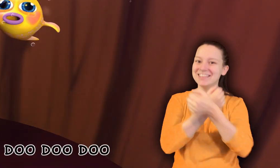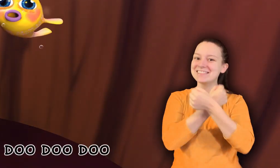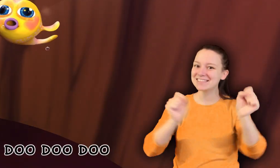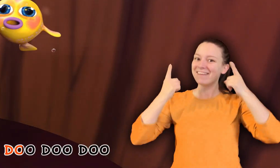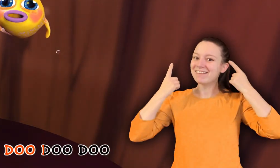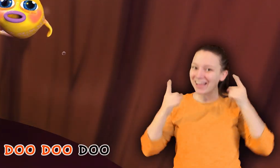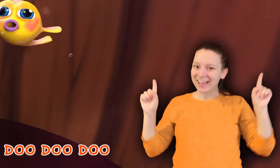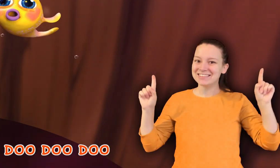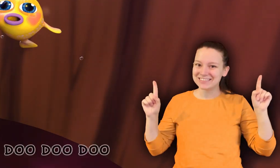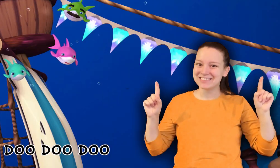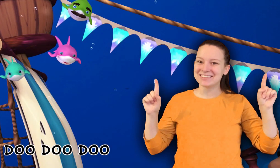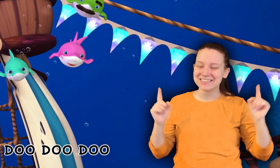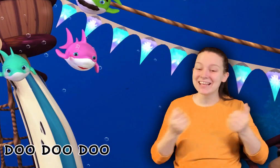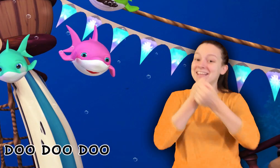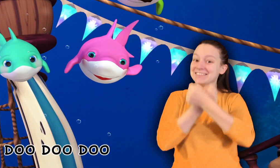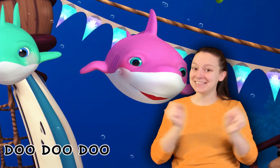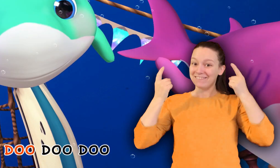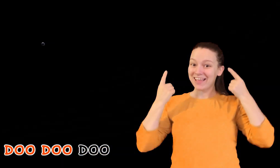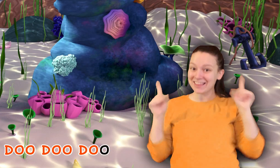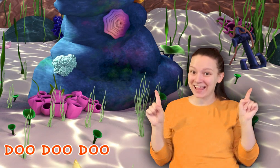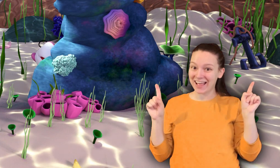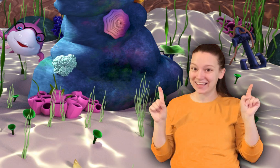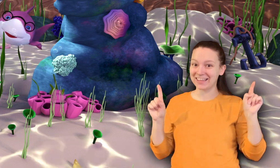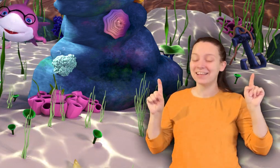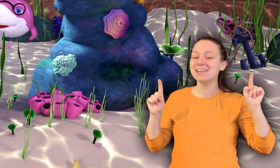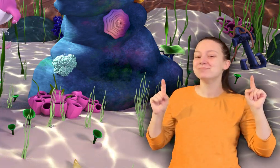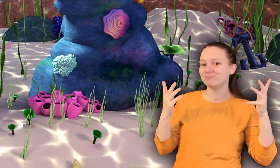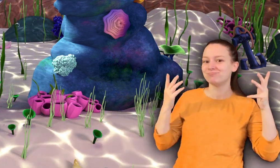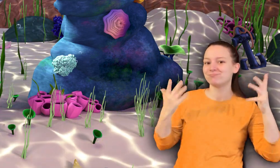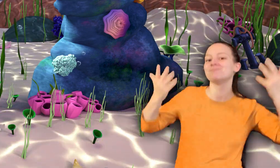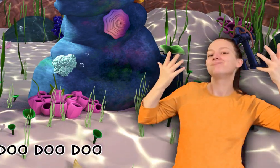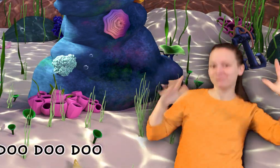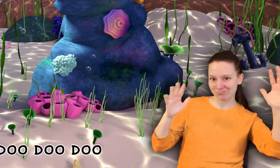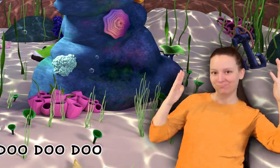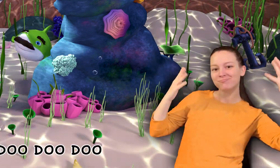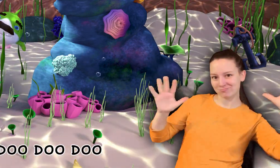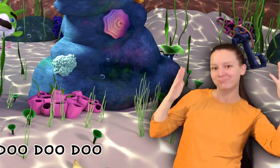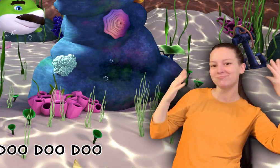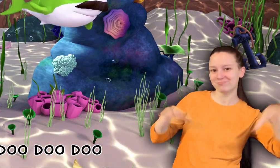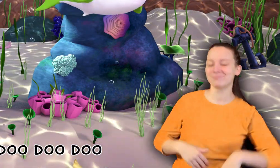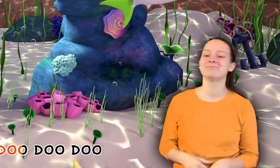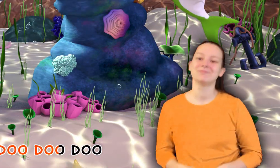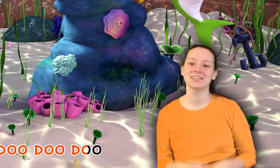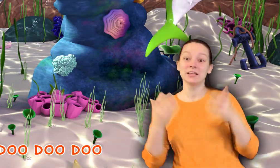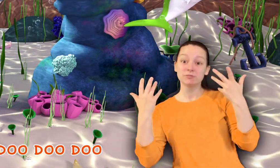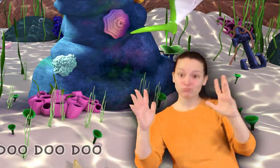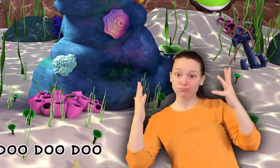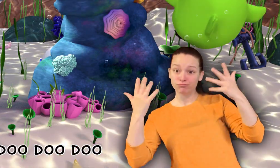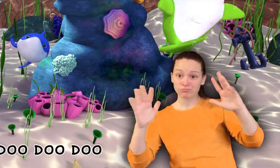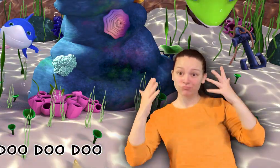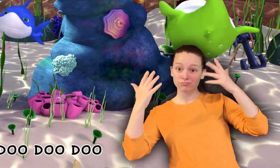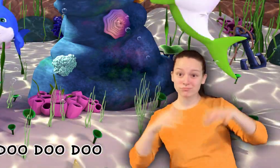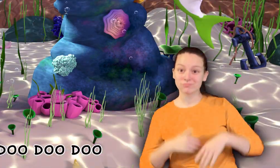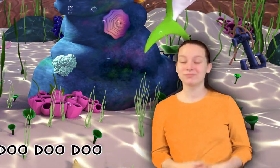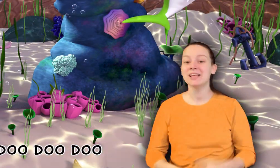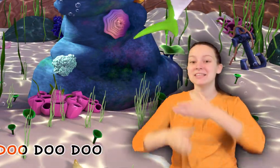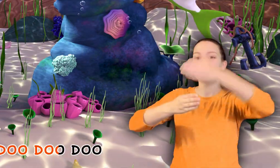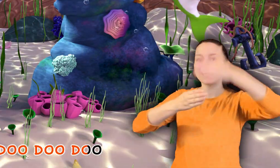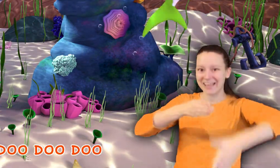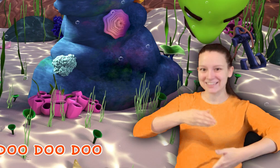last, safe at last, safe at last. It's the end, it's the